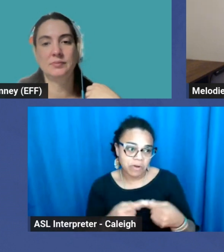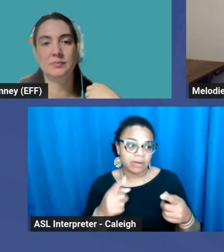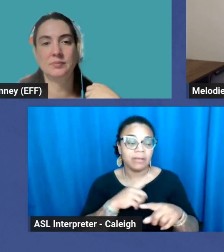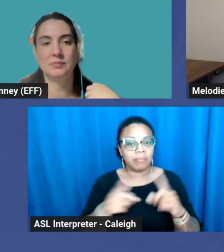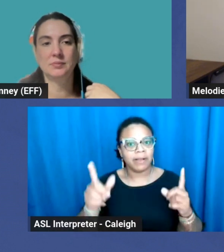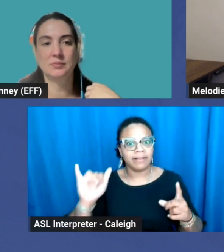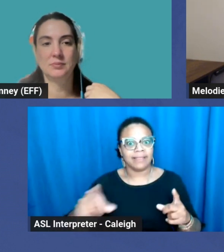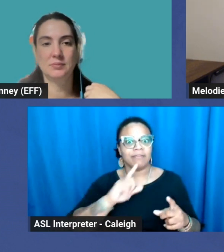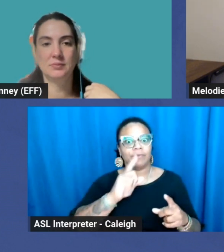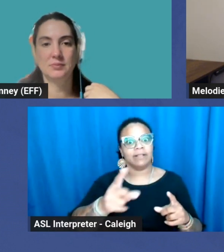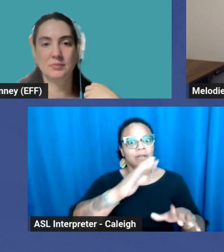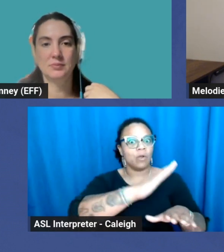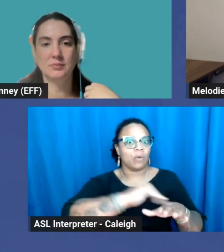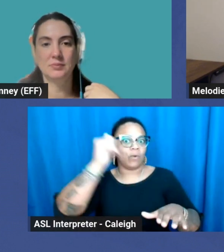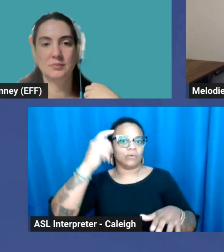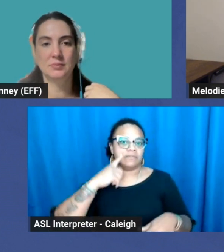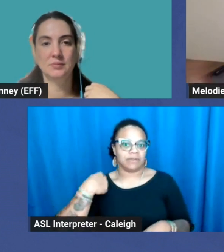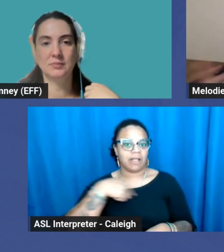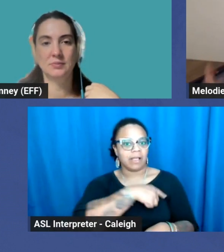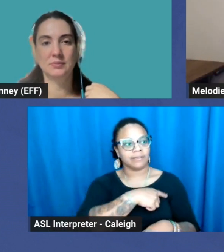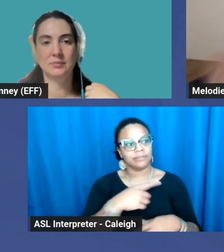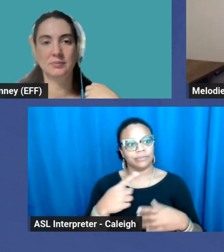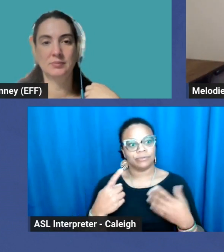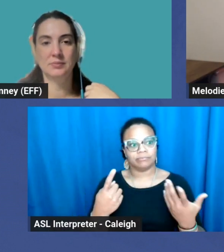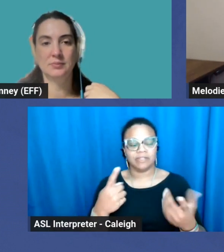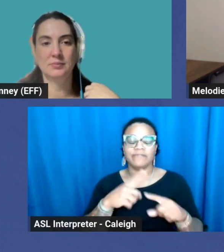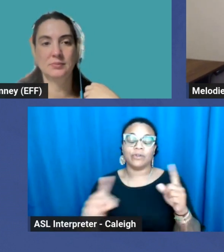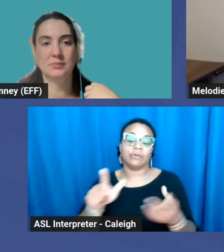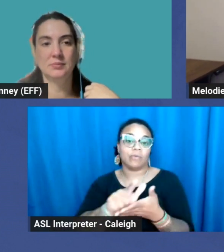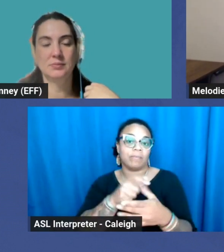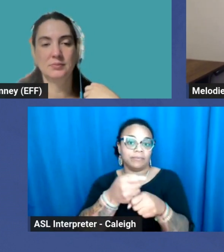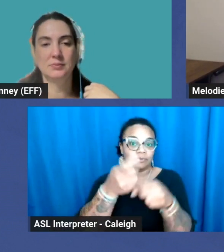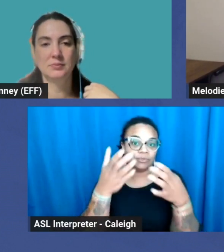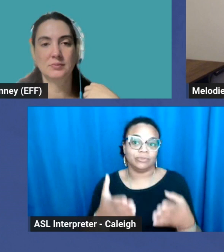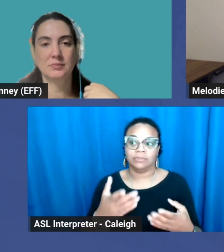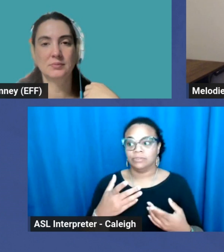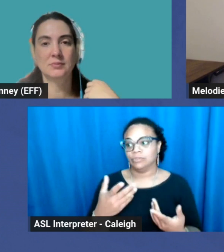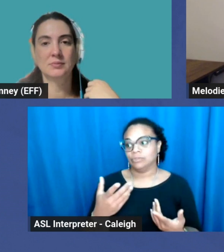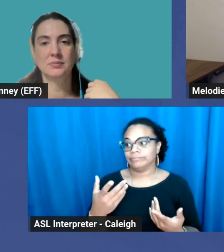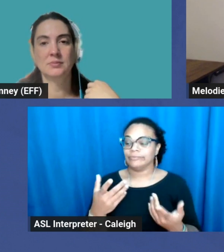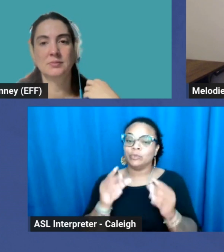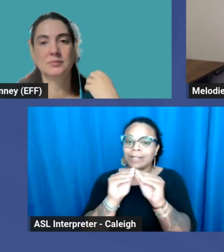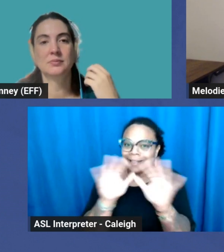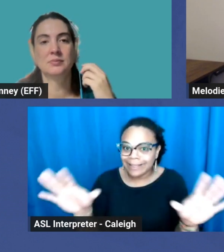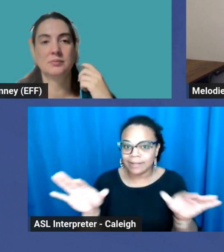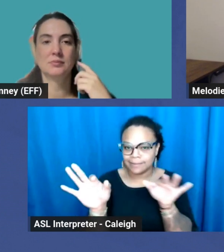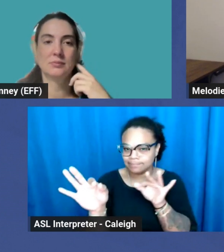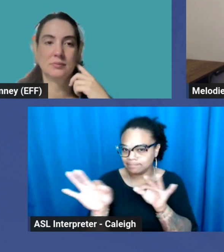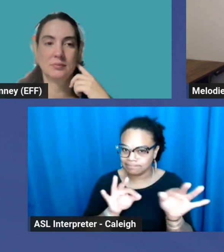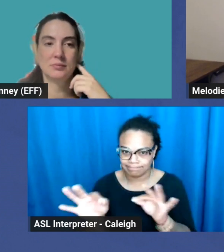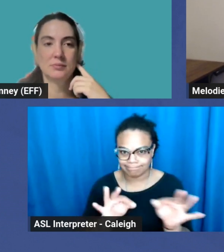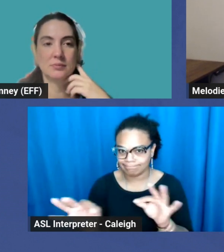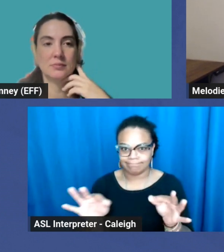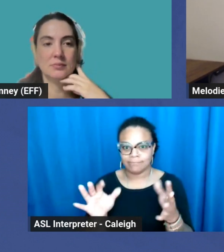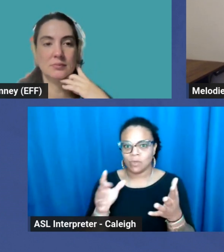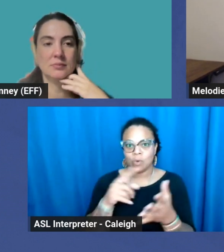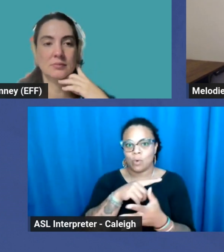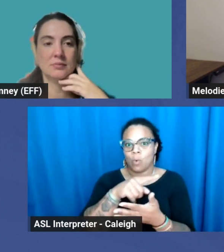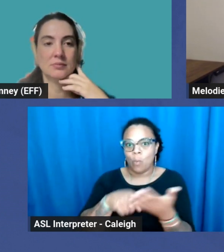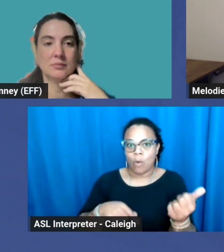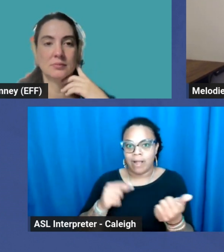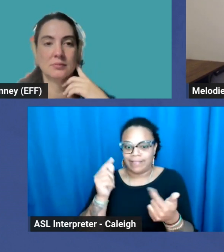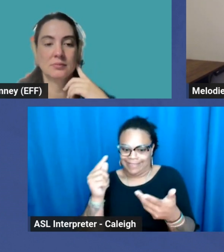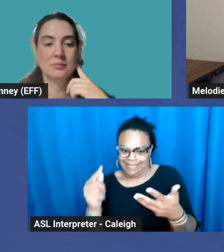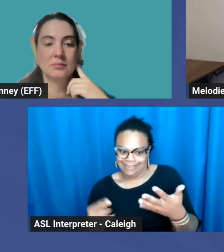of further, or for legislatures to kind of further define what some of these things they're trying to